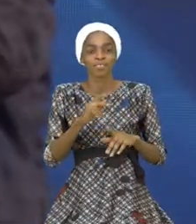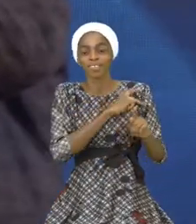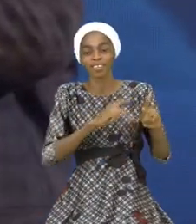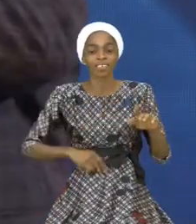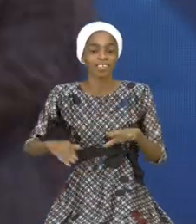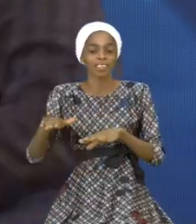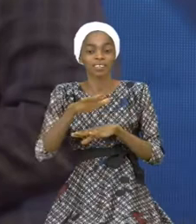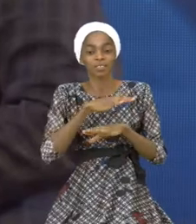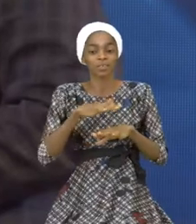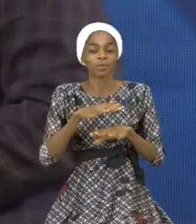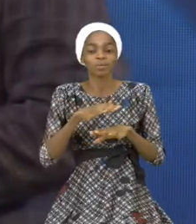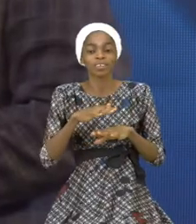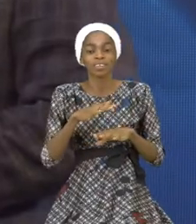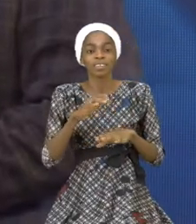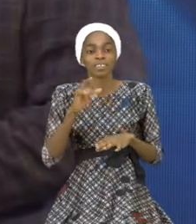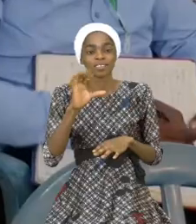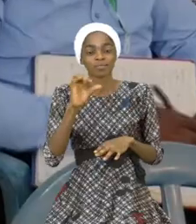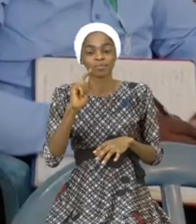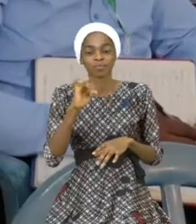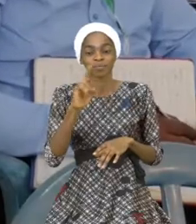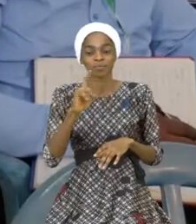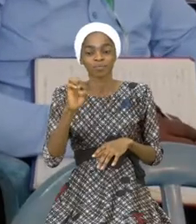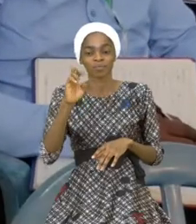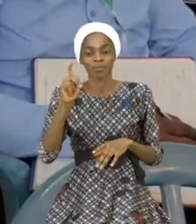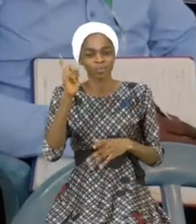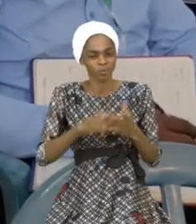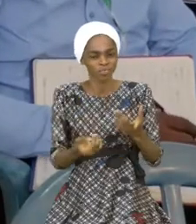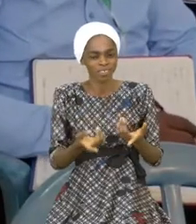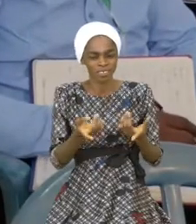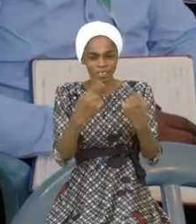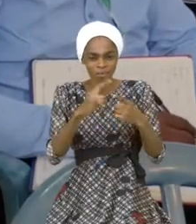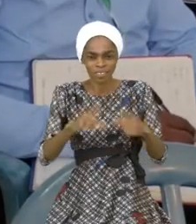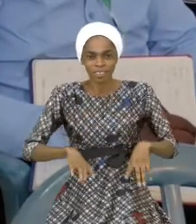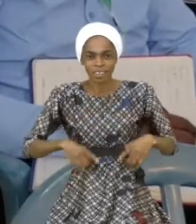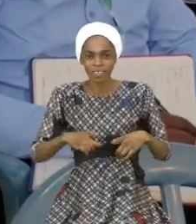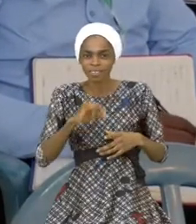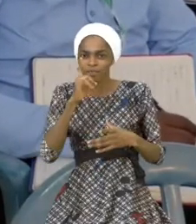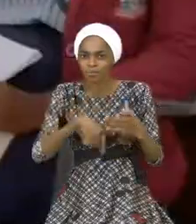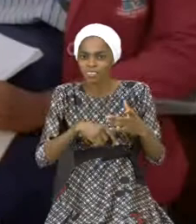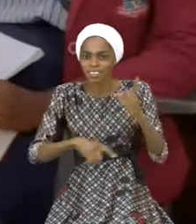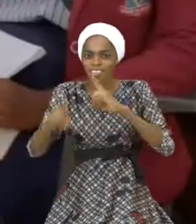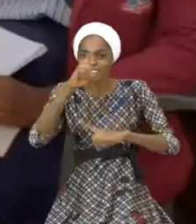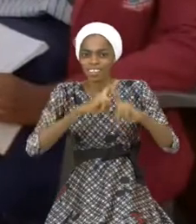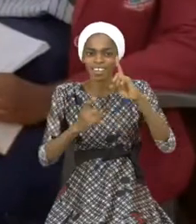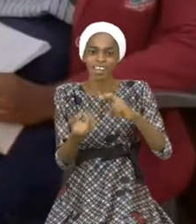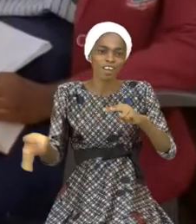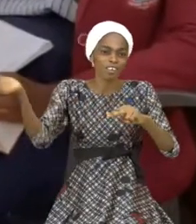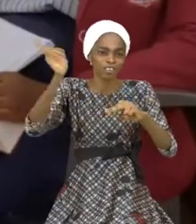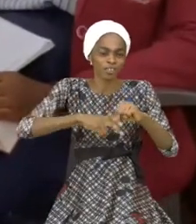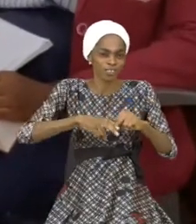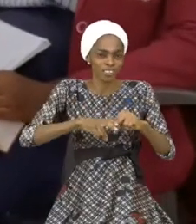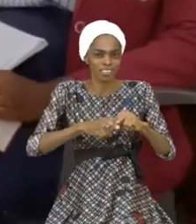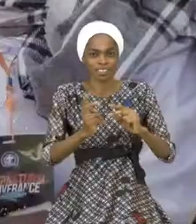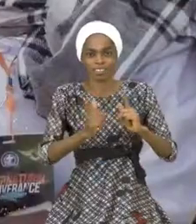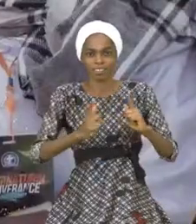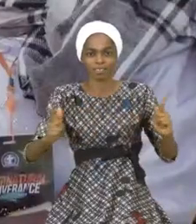to come in your life tonight? Extraordinary. Somebody there help me shout. Extraordinary.